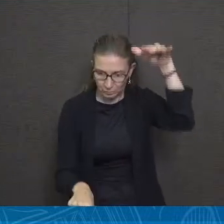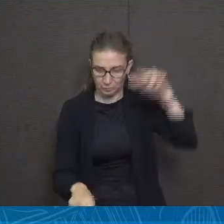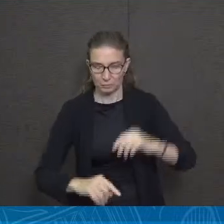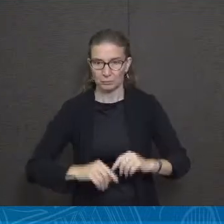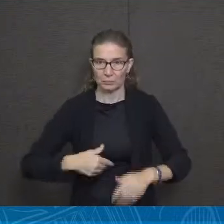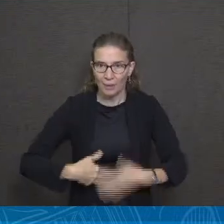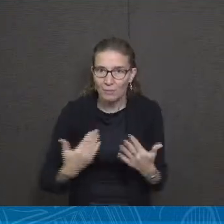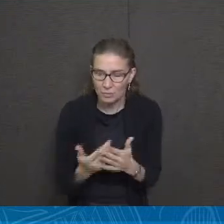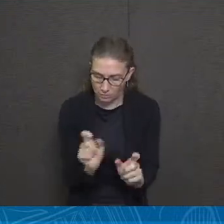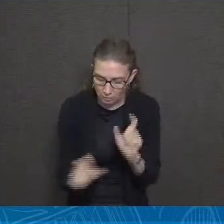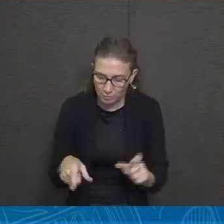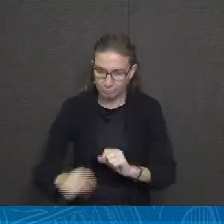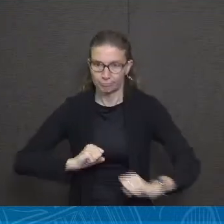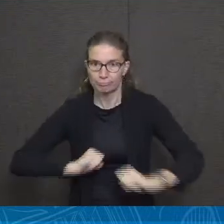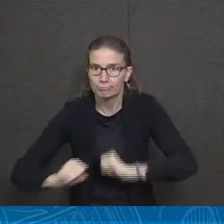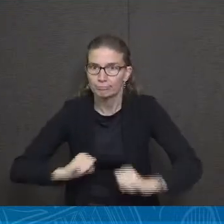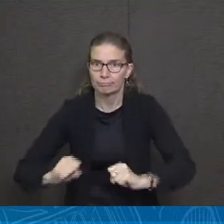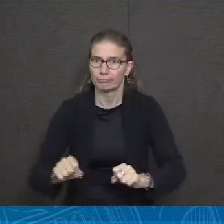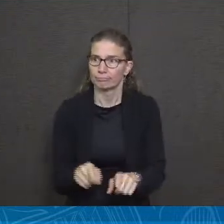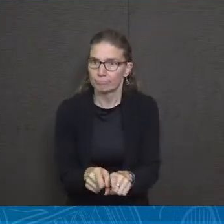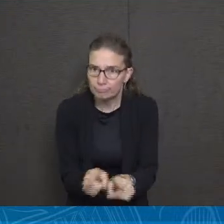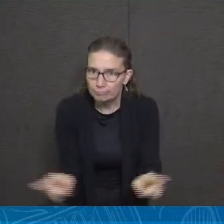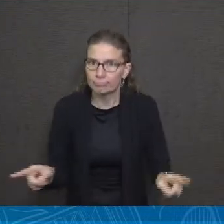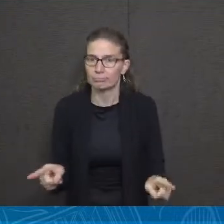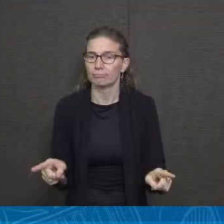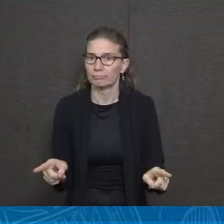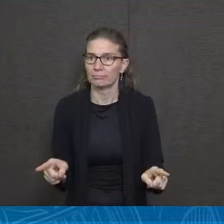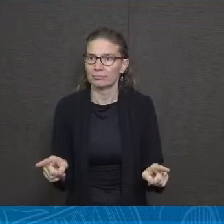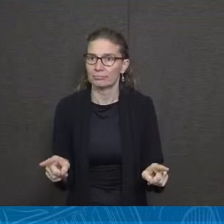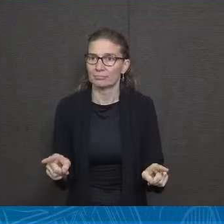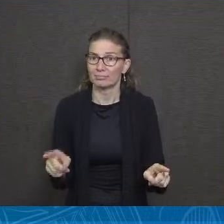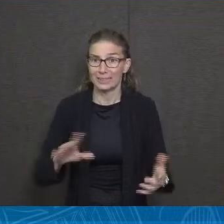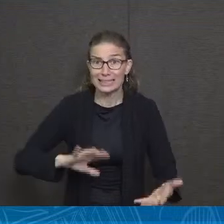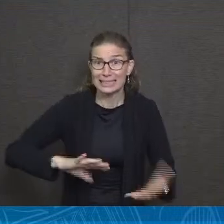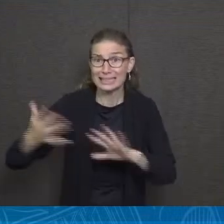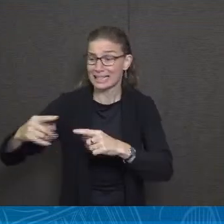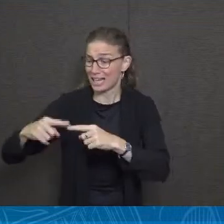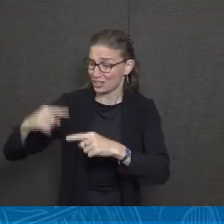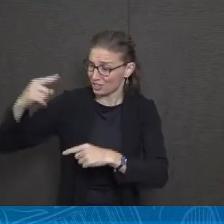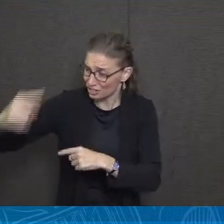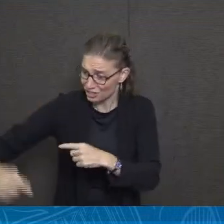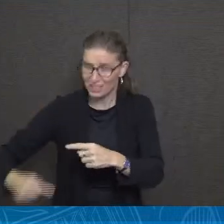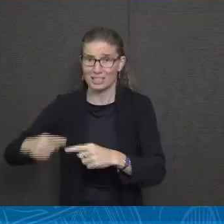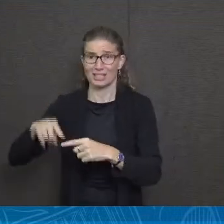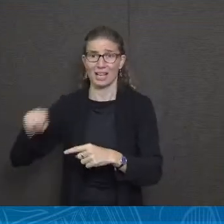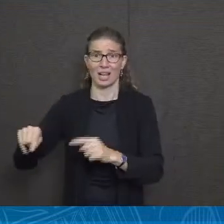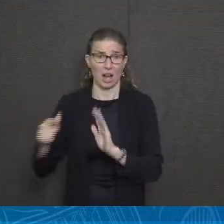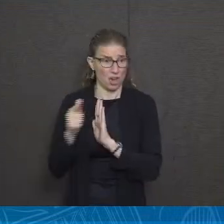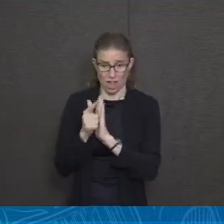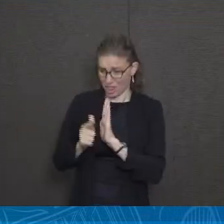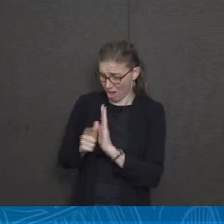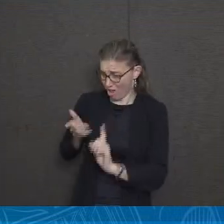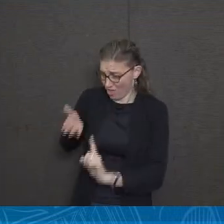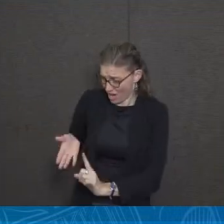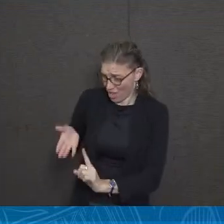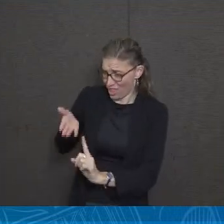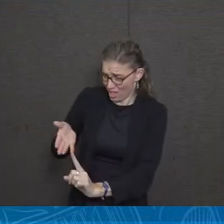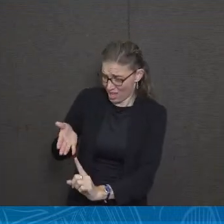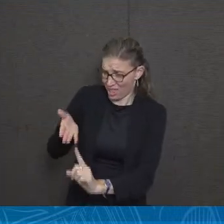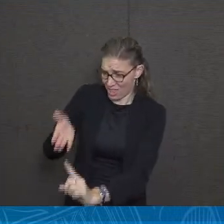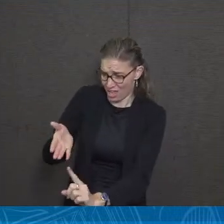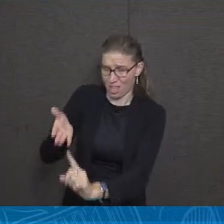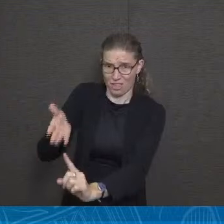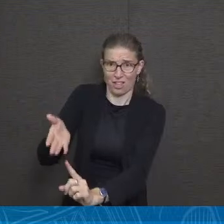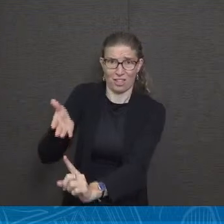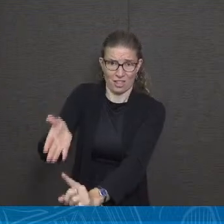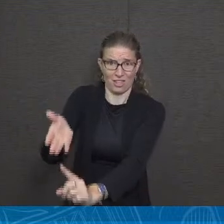aspect of the disaster cycle needs legal framing. You won't achieve what you want without some